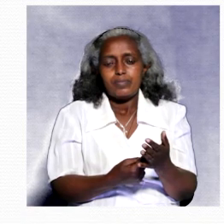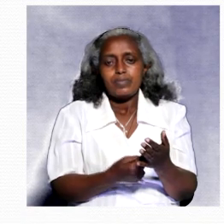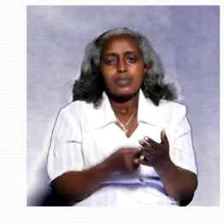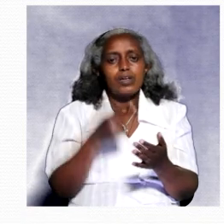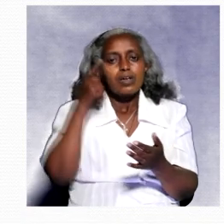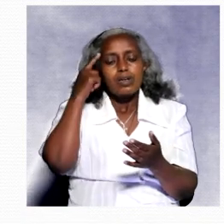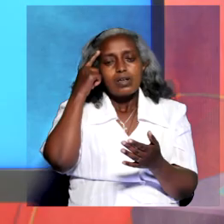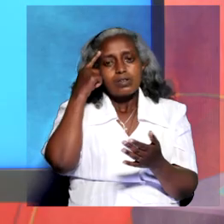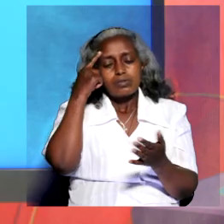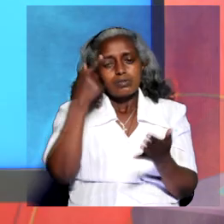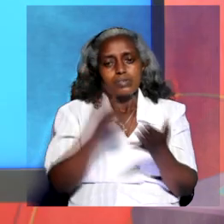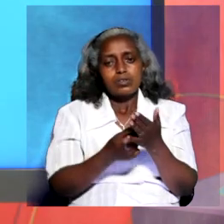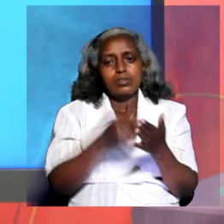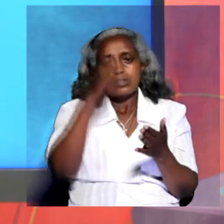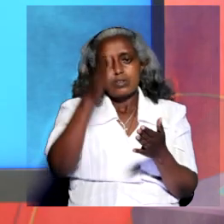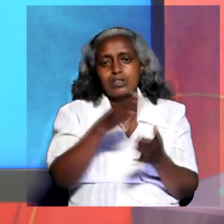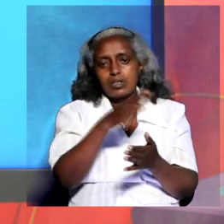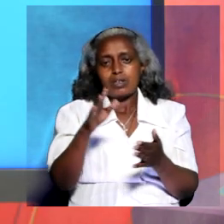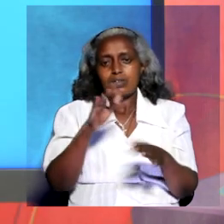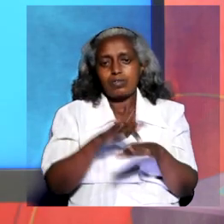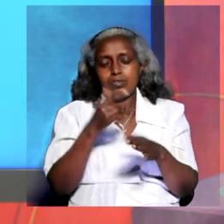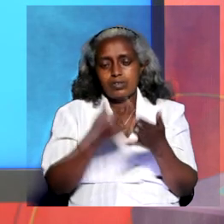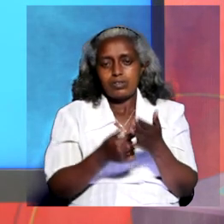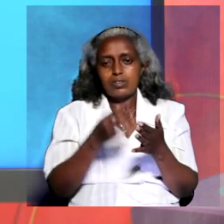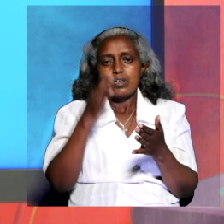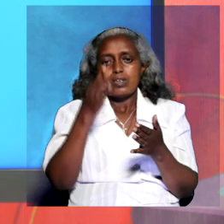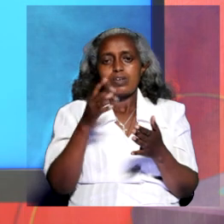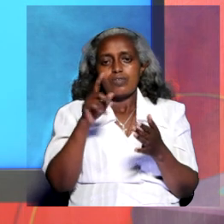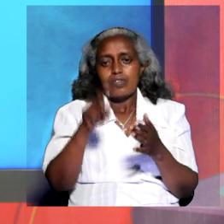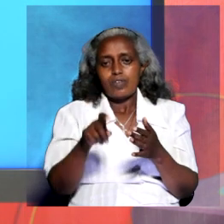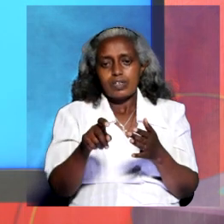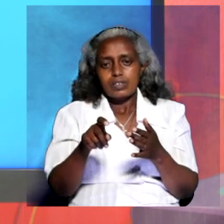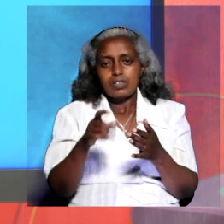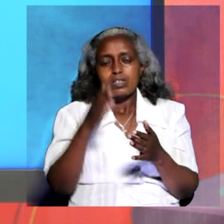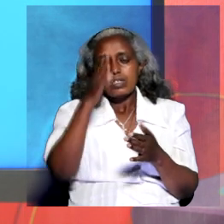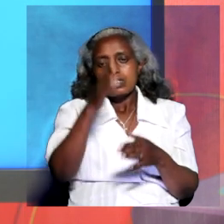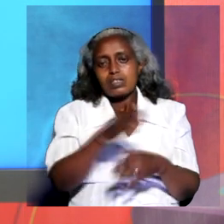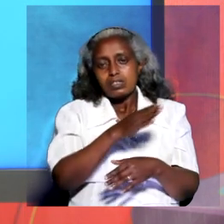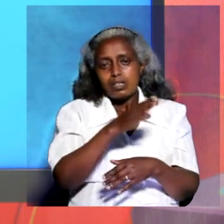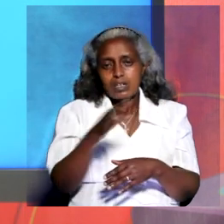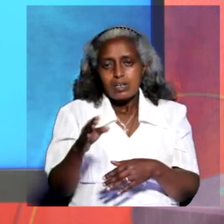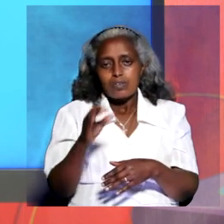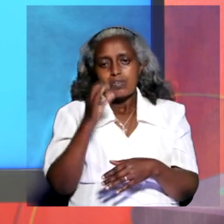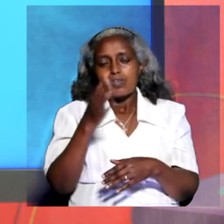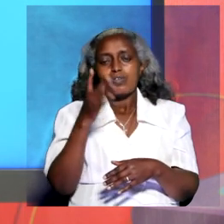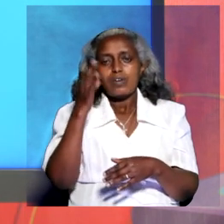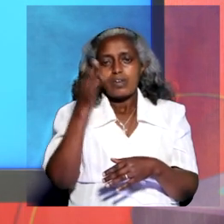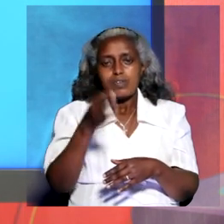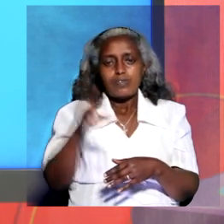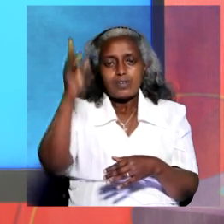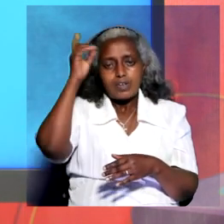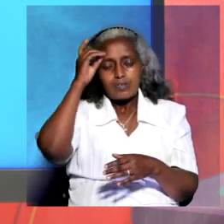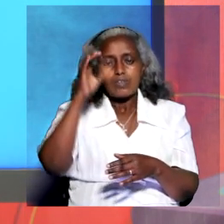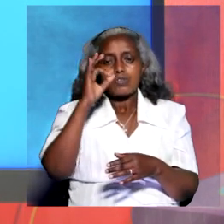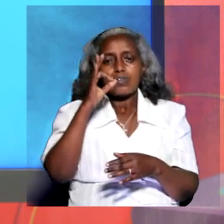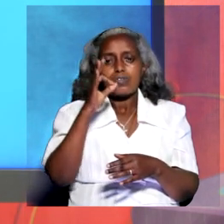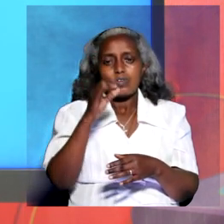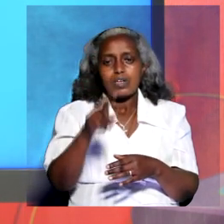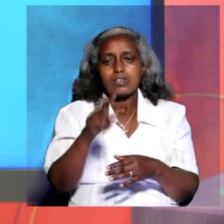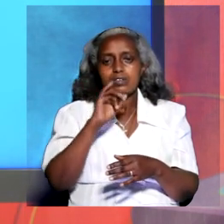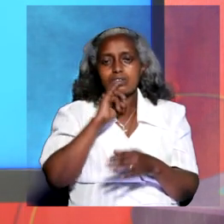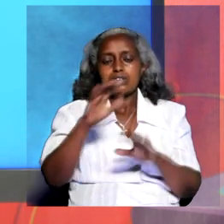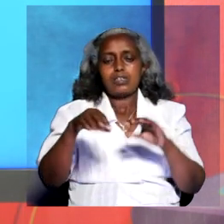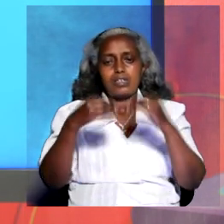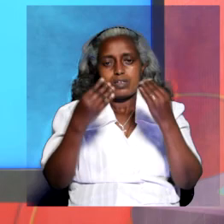Assume this is a graph of, it's not the graph of f of x, the graph of f derivative of x is given.